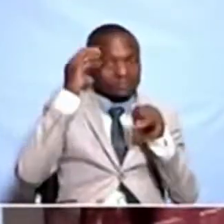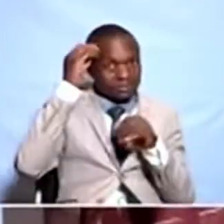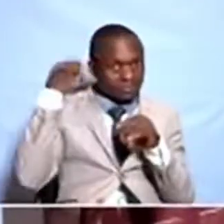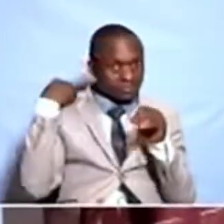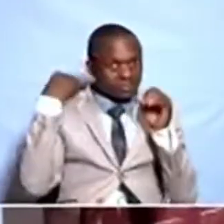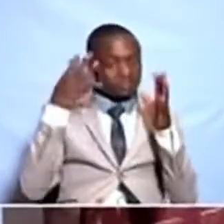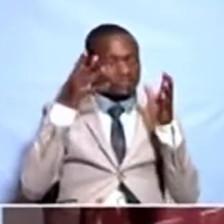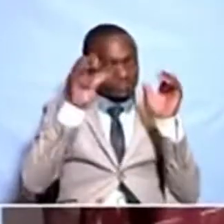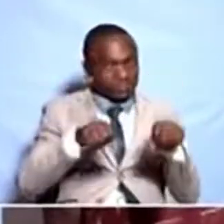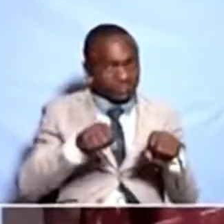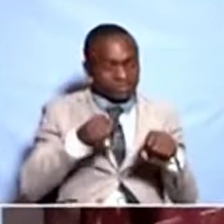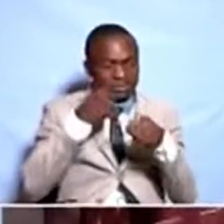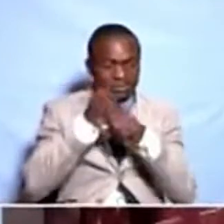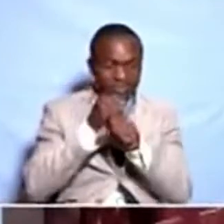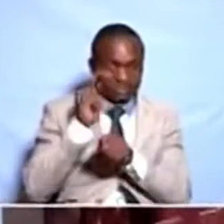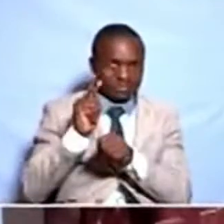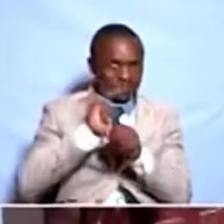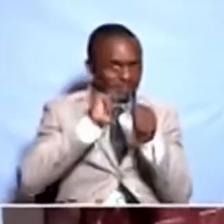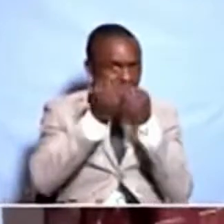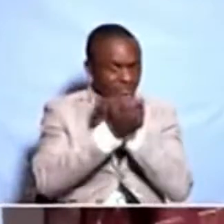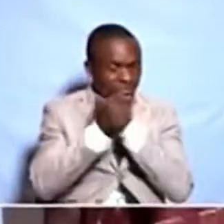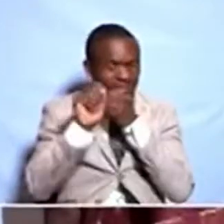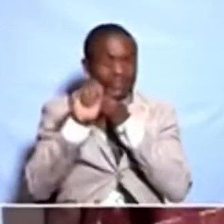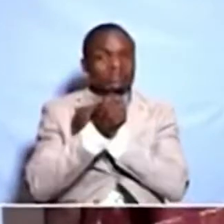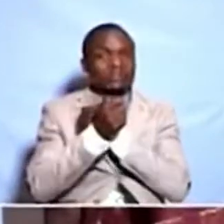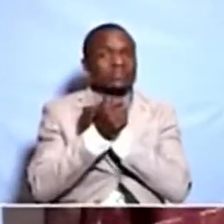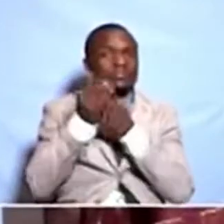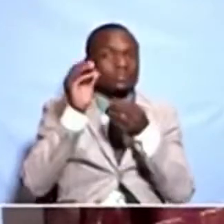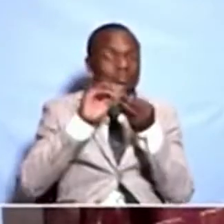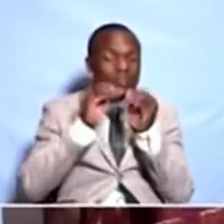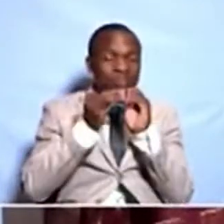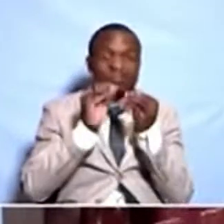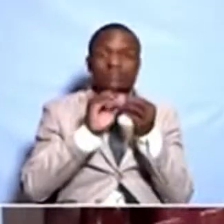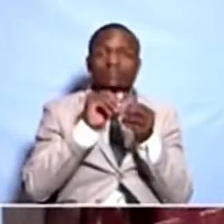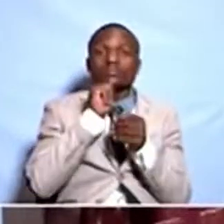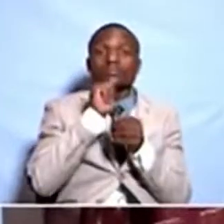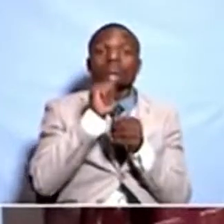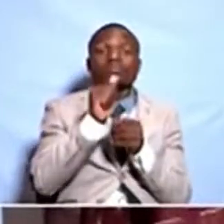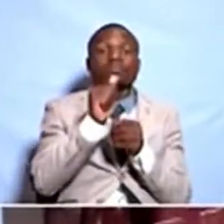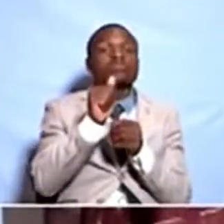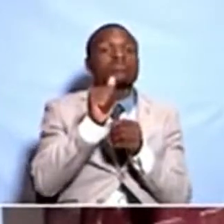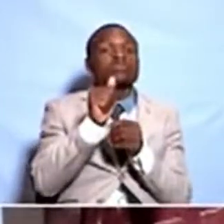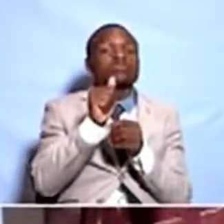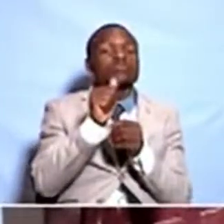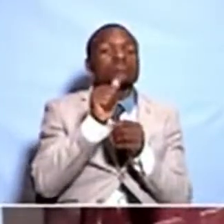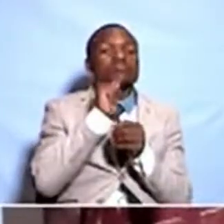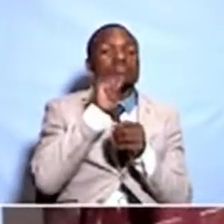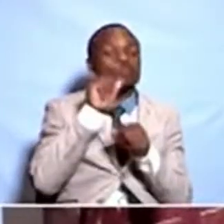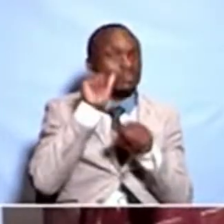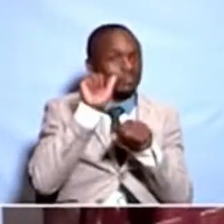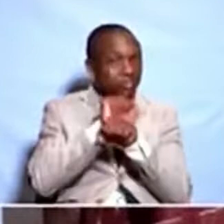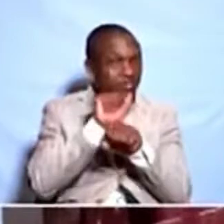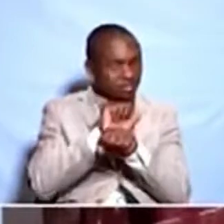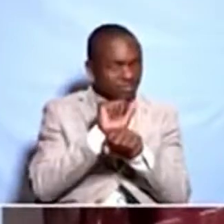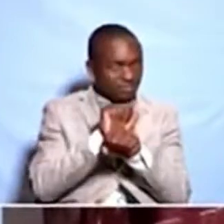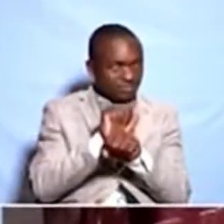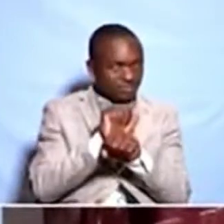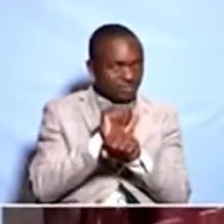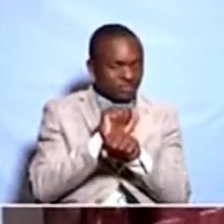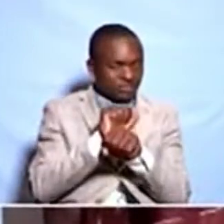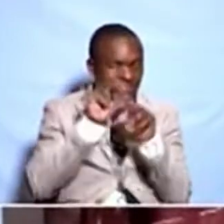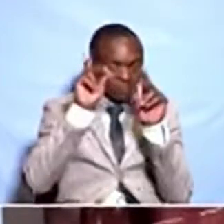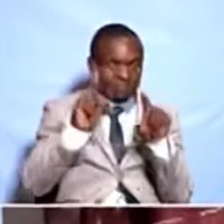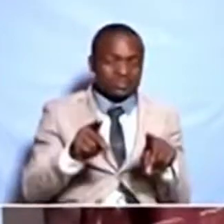they can make those changes from the number that is normal functional to the one that you